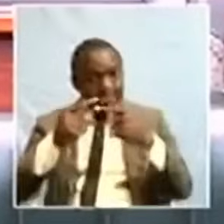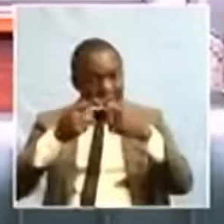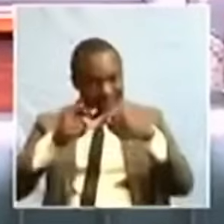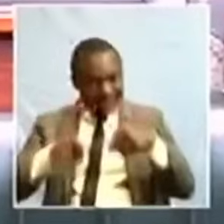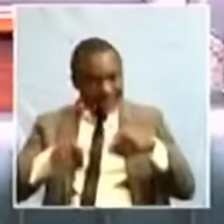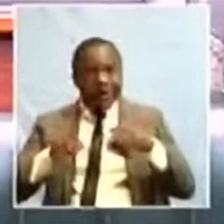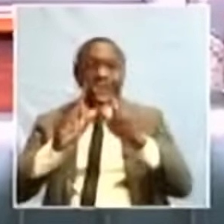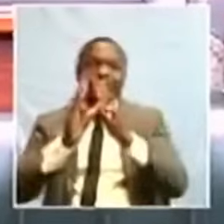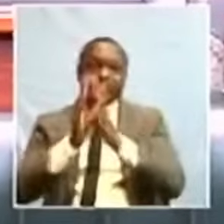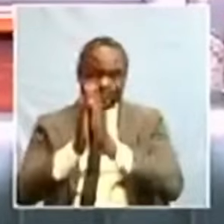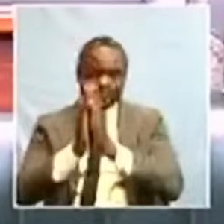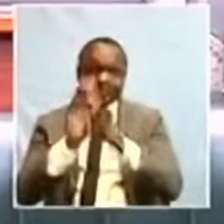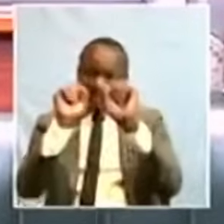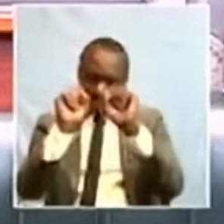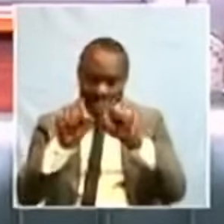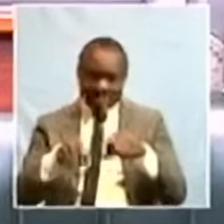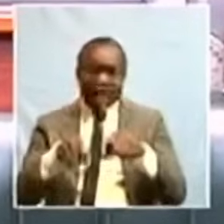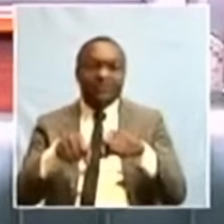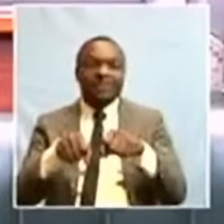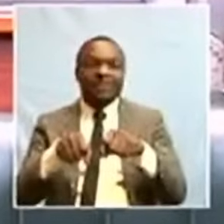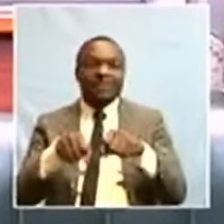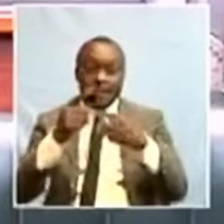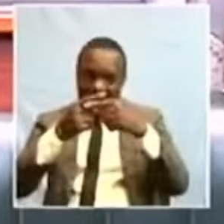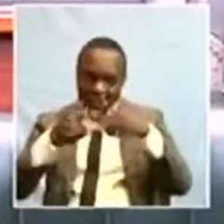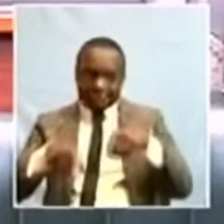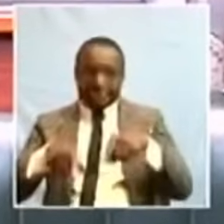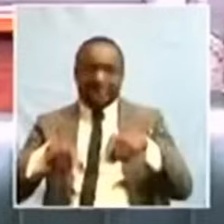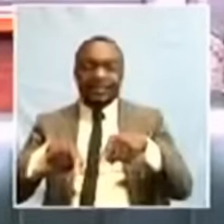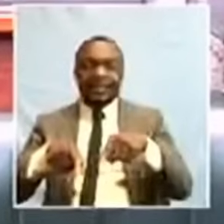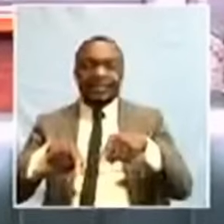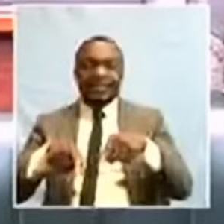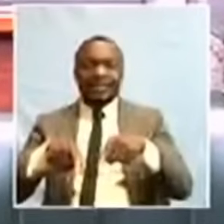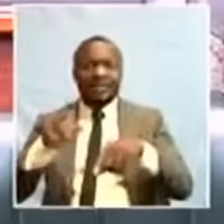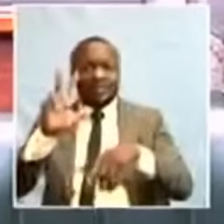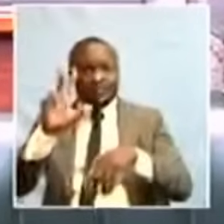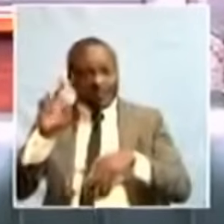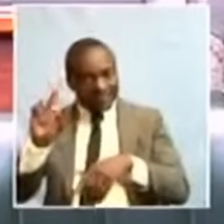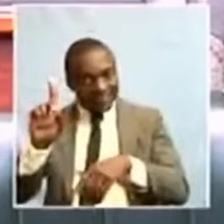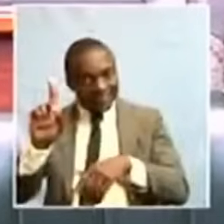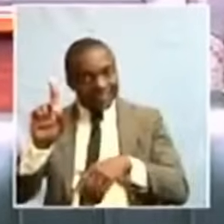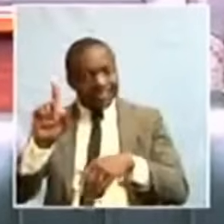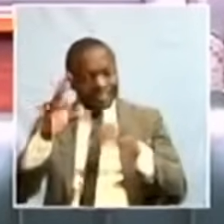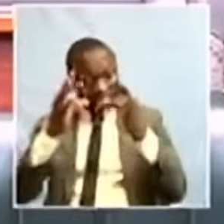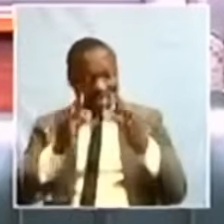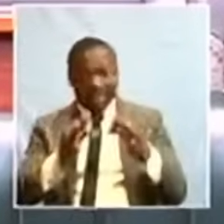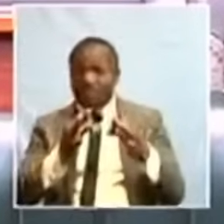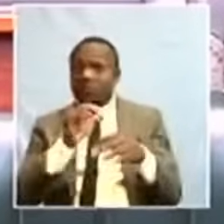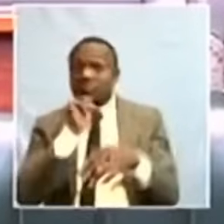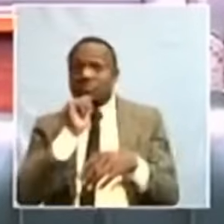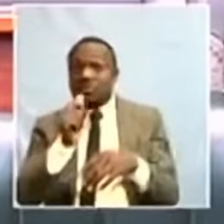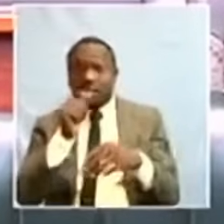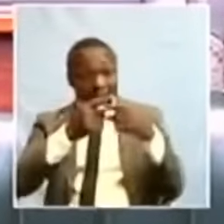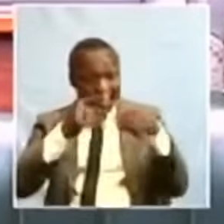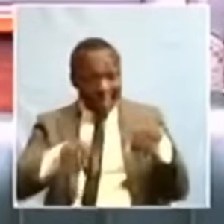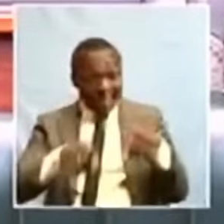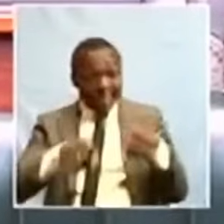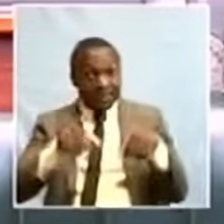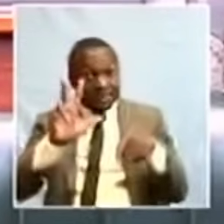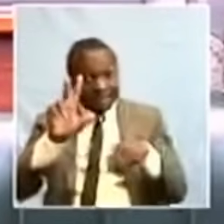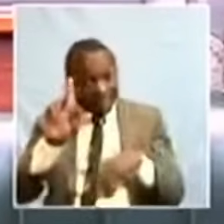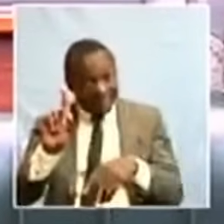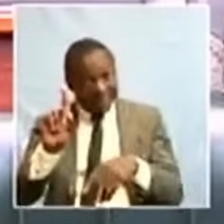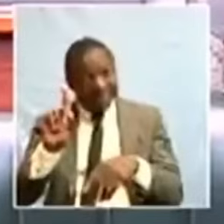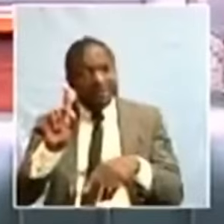And we pray it can probably be done on the 31st. If it is not done by then,